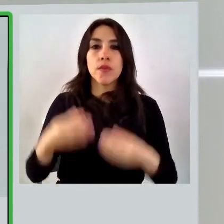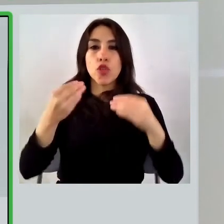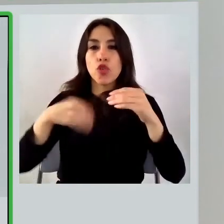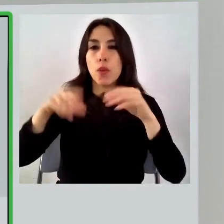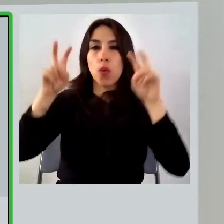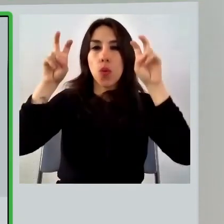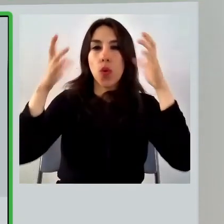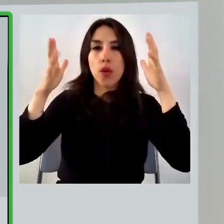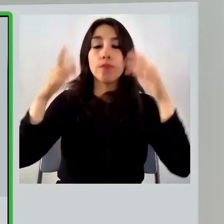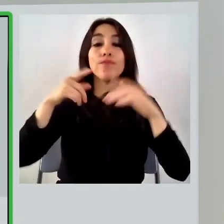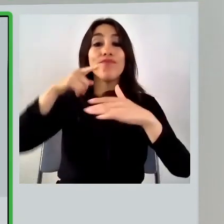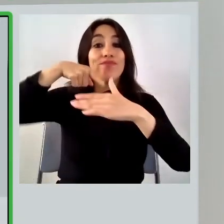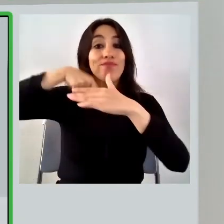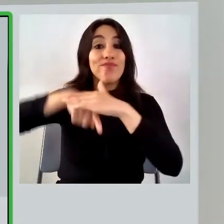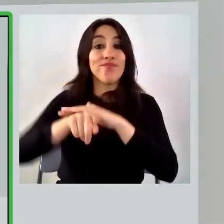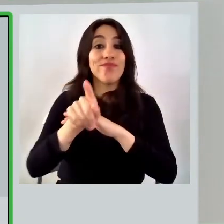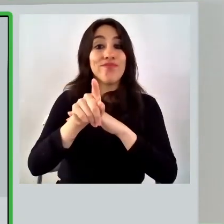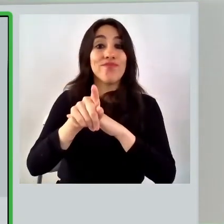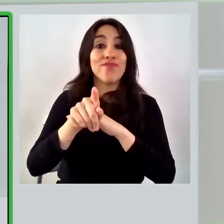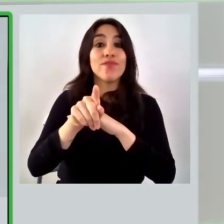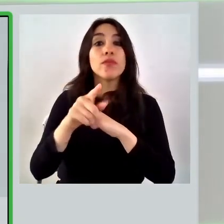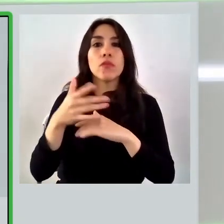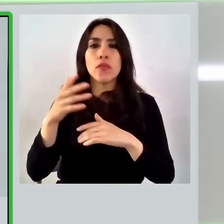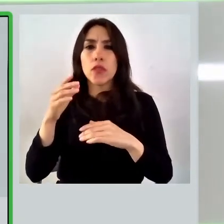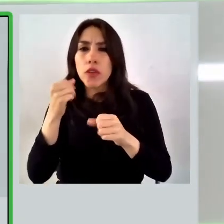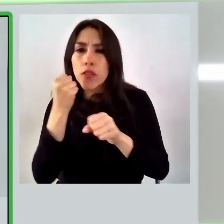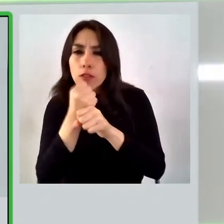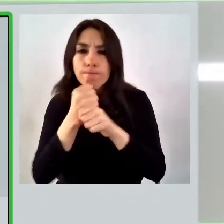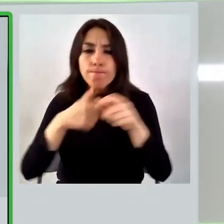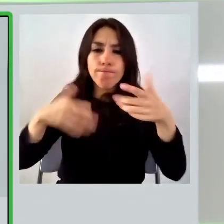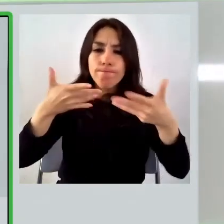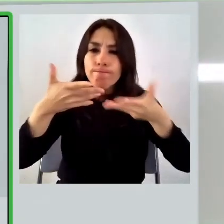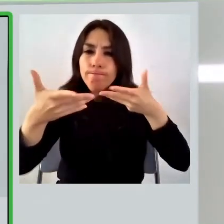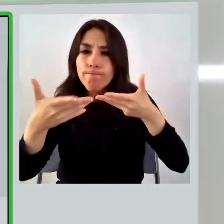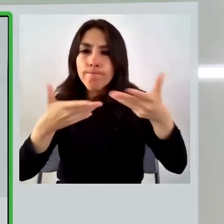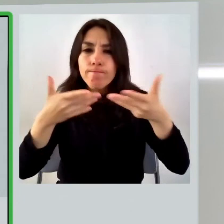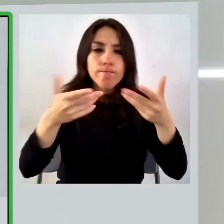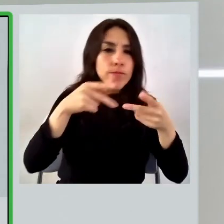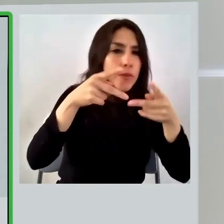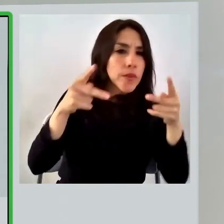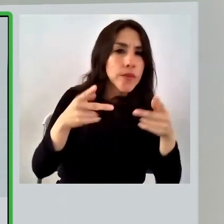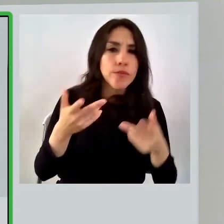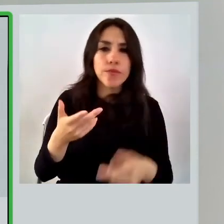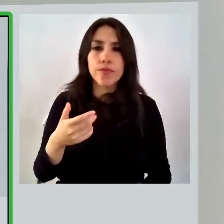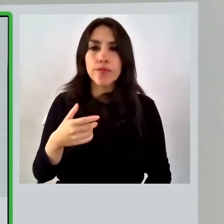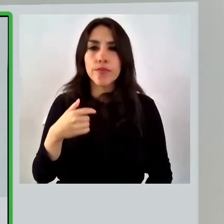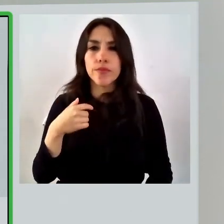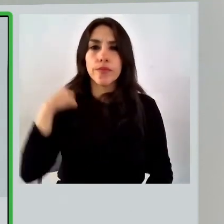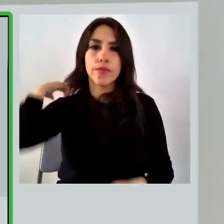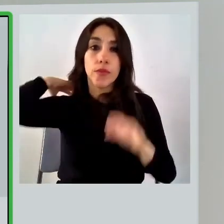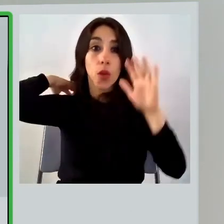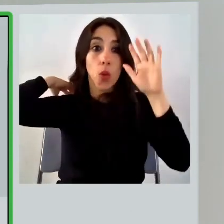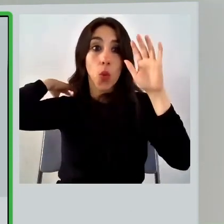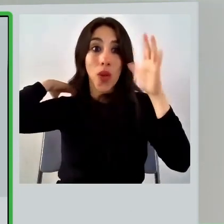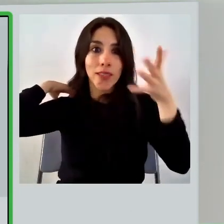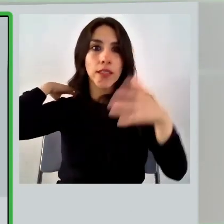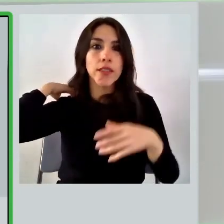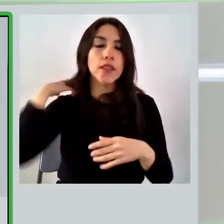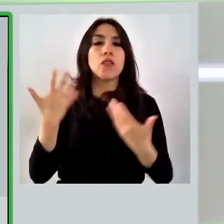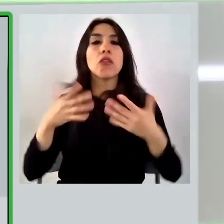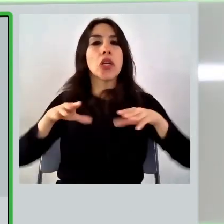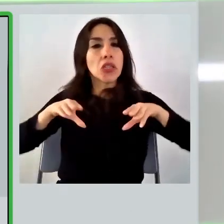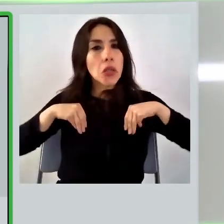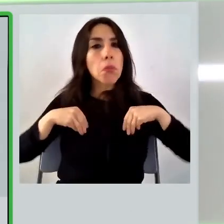in fostering an inclusive culture, there are eight less obvious factors which our model